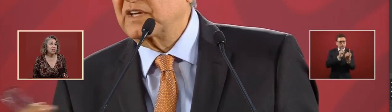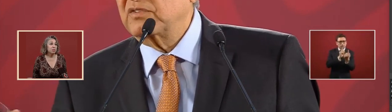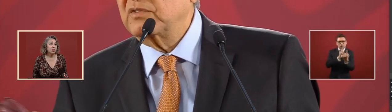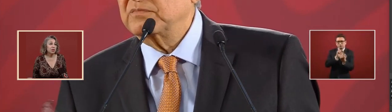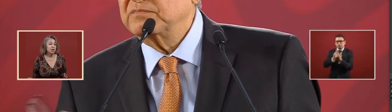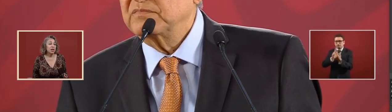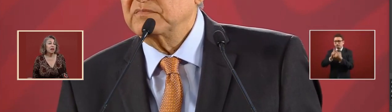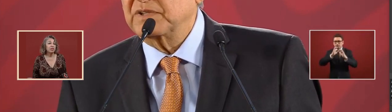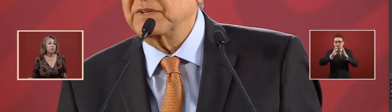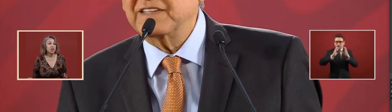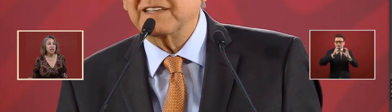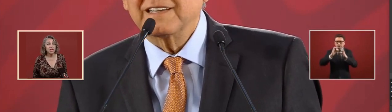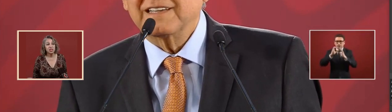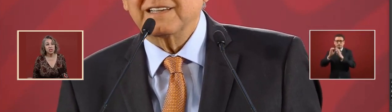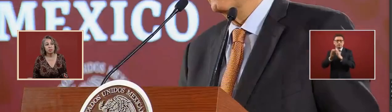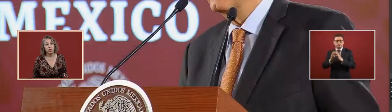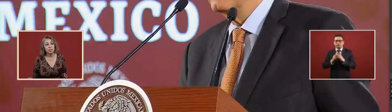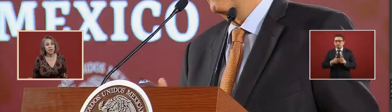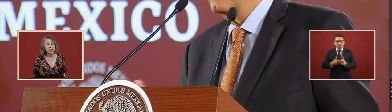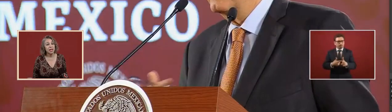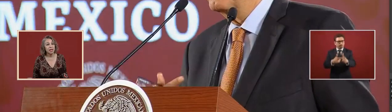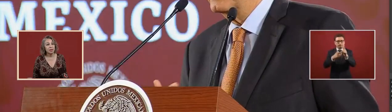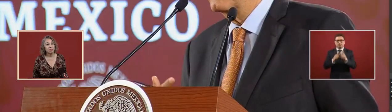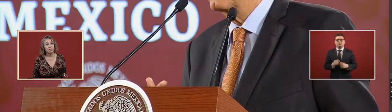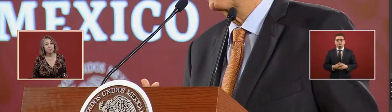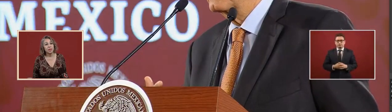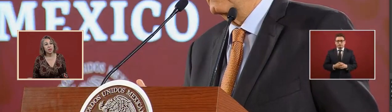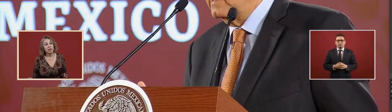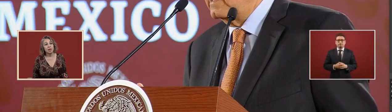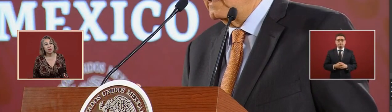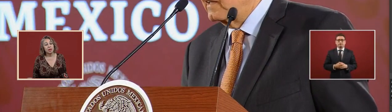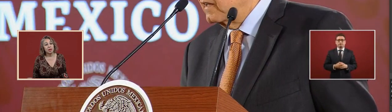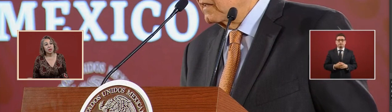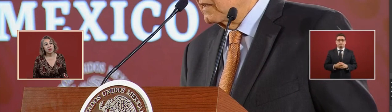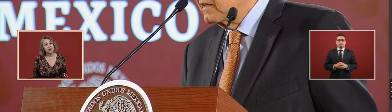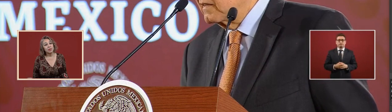to the people, have communication permanently. Para los que